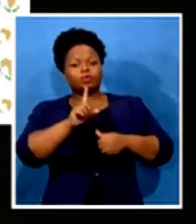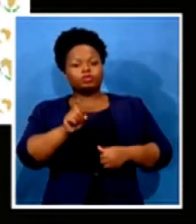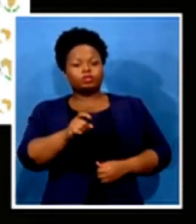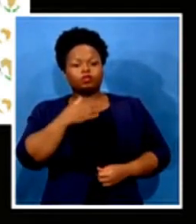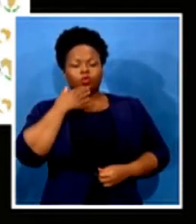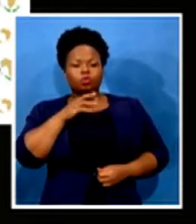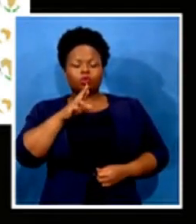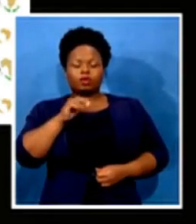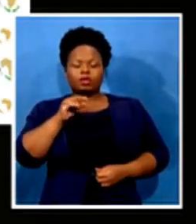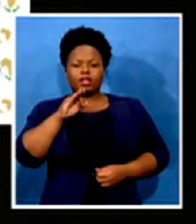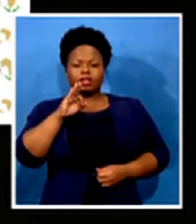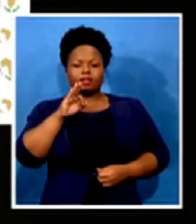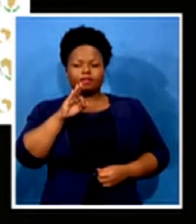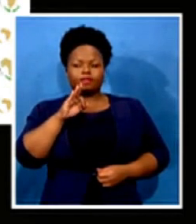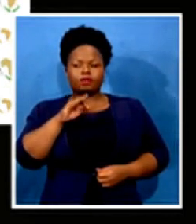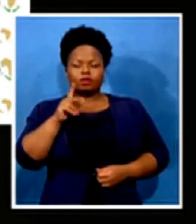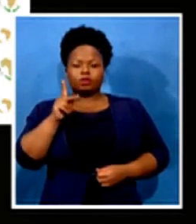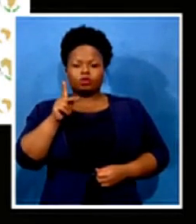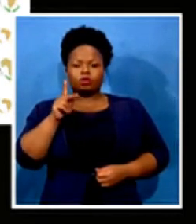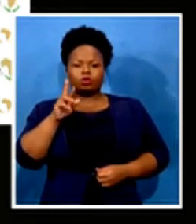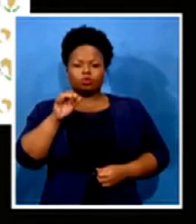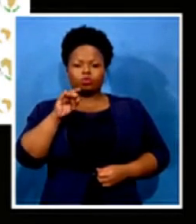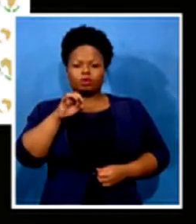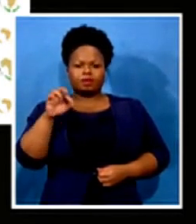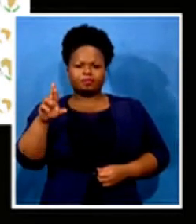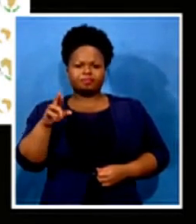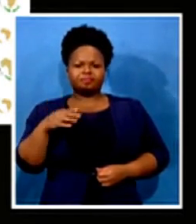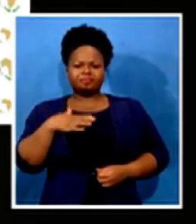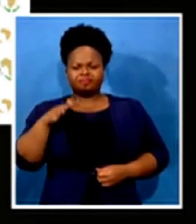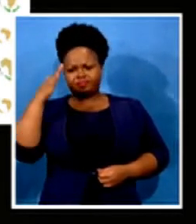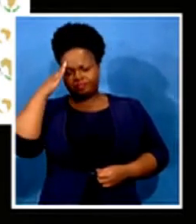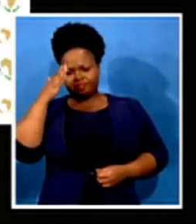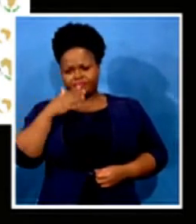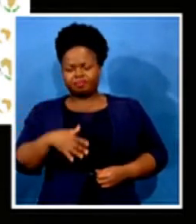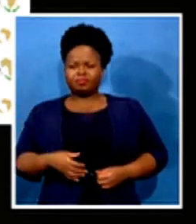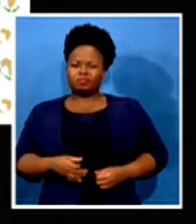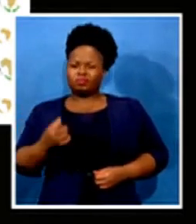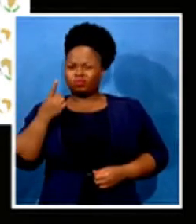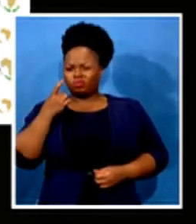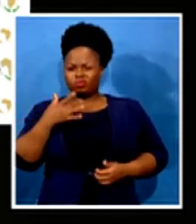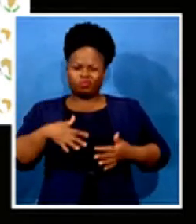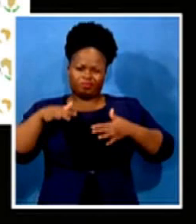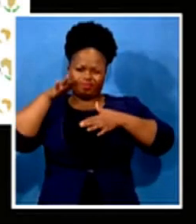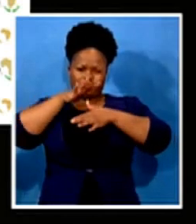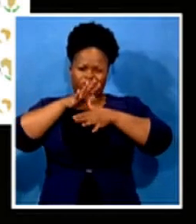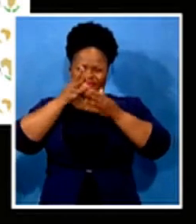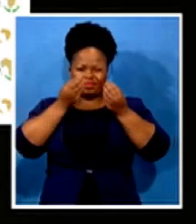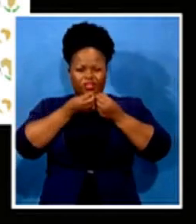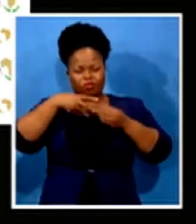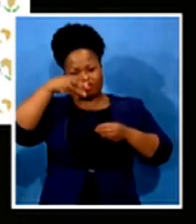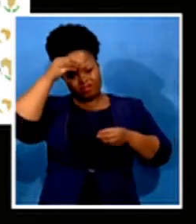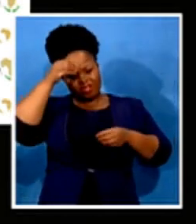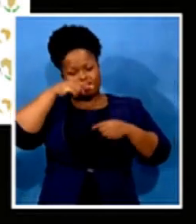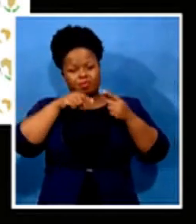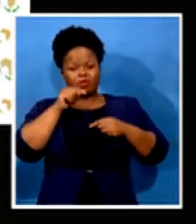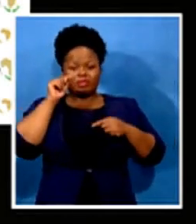And he says, what is the main lesson around the pandemic that you have learned in this